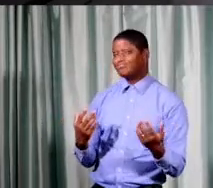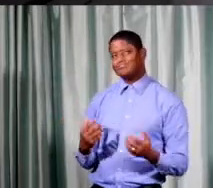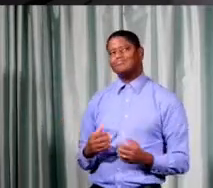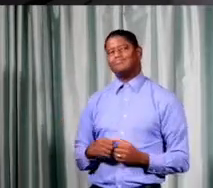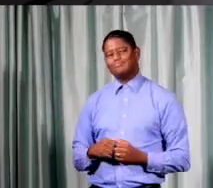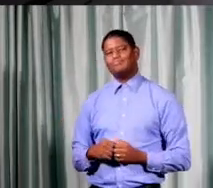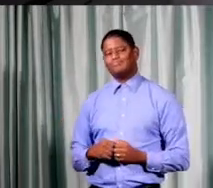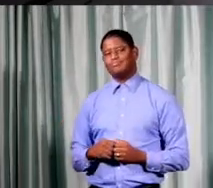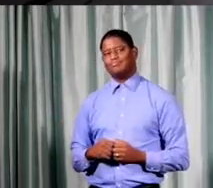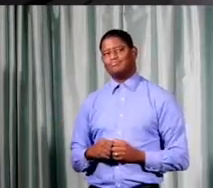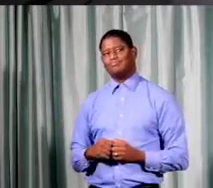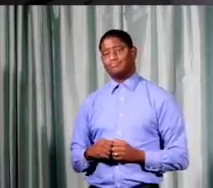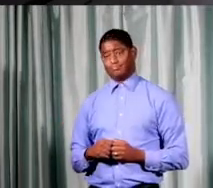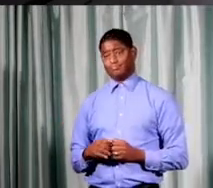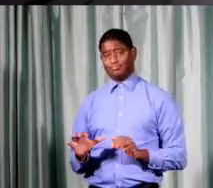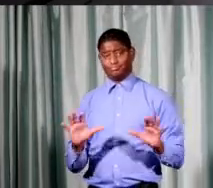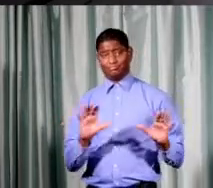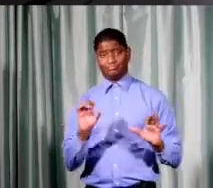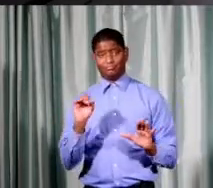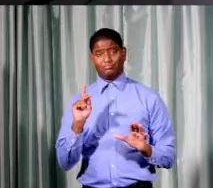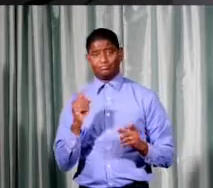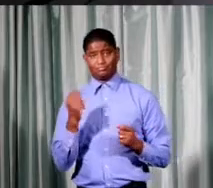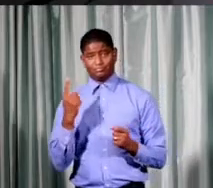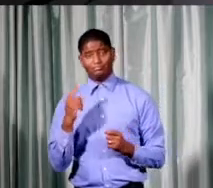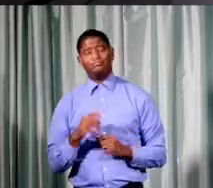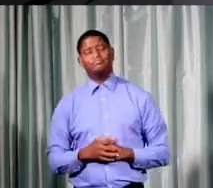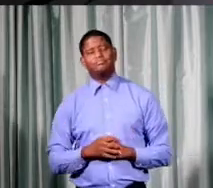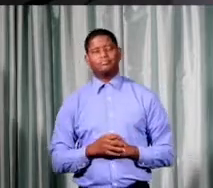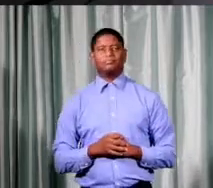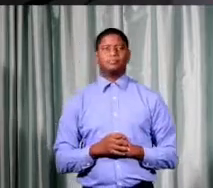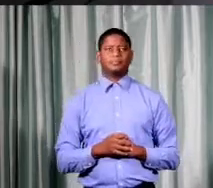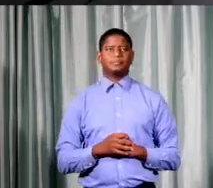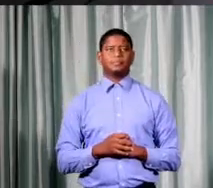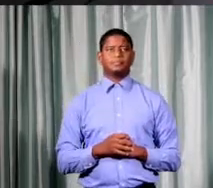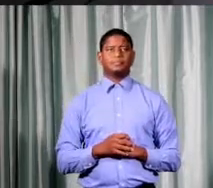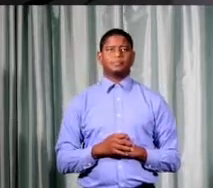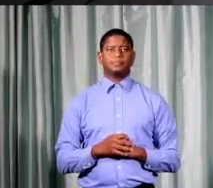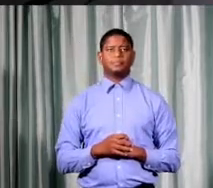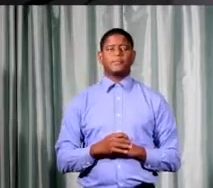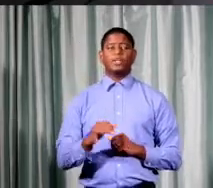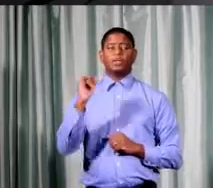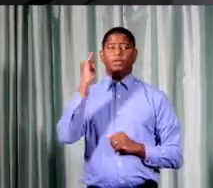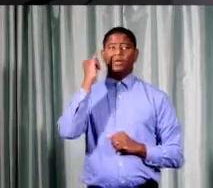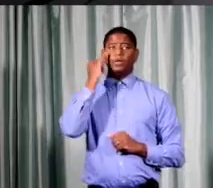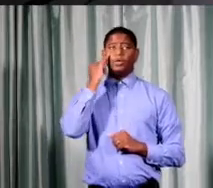We okay? In case something goes wrong,